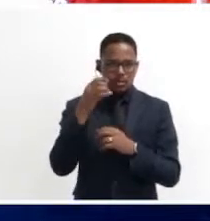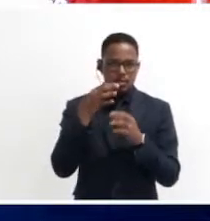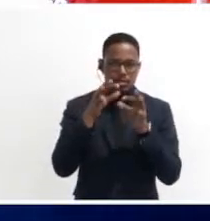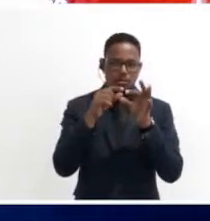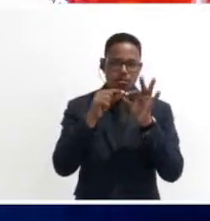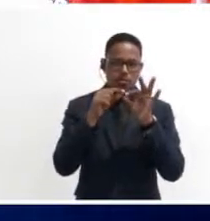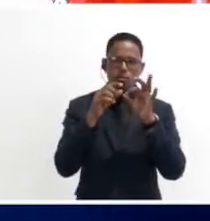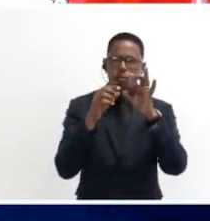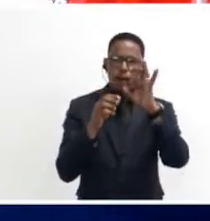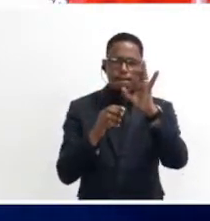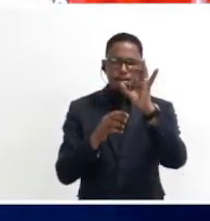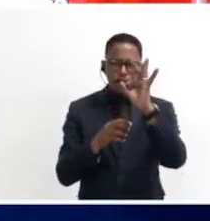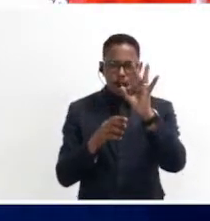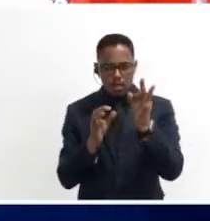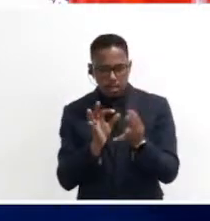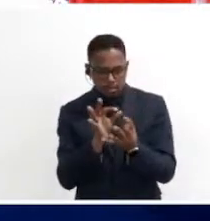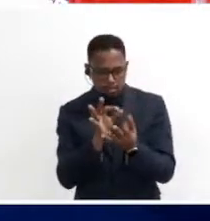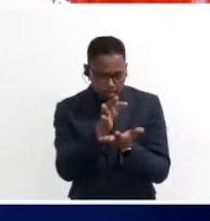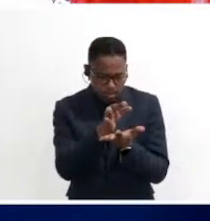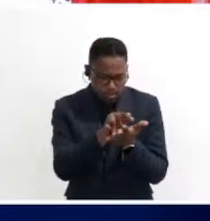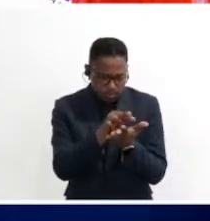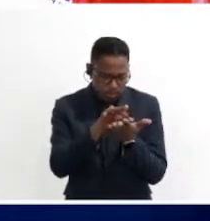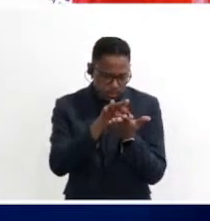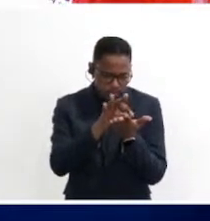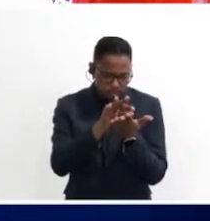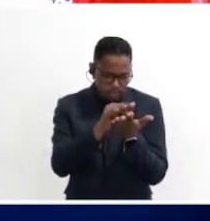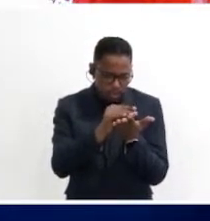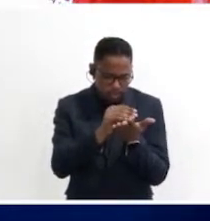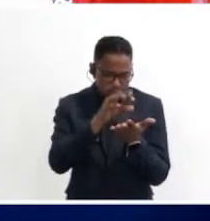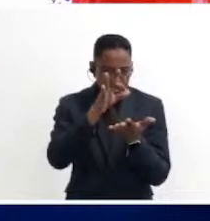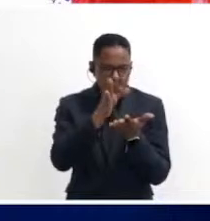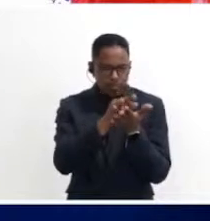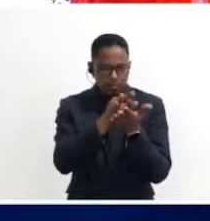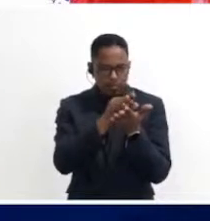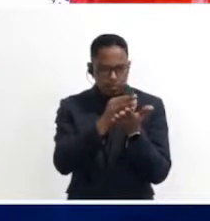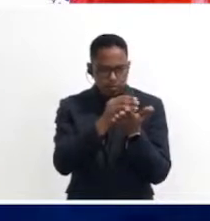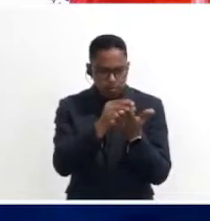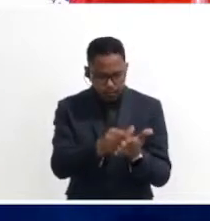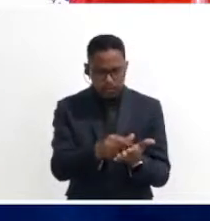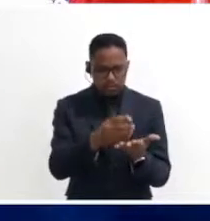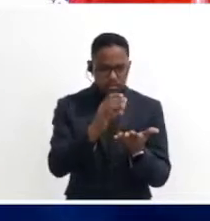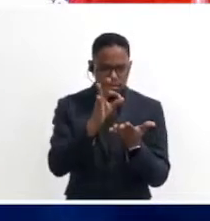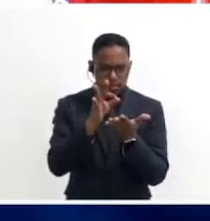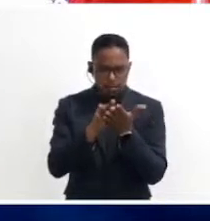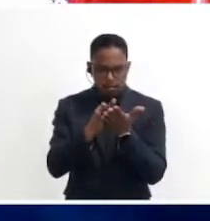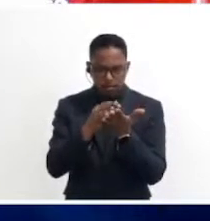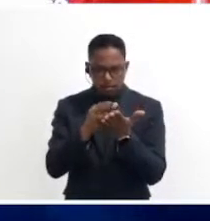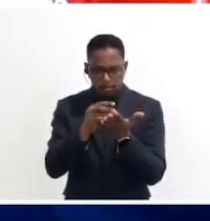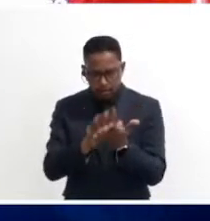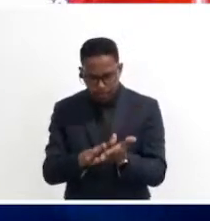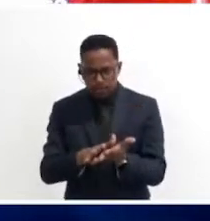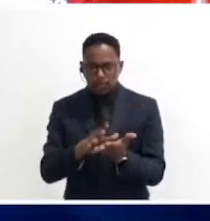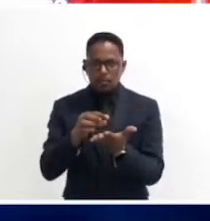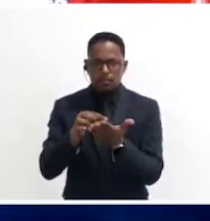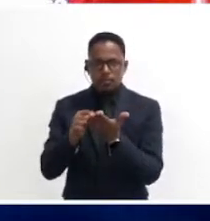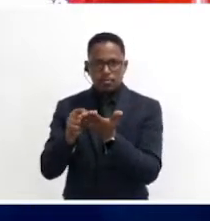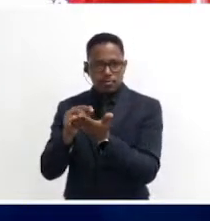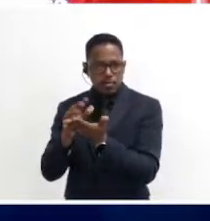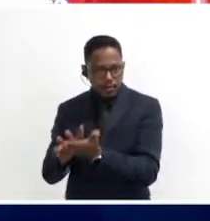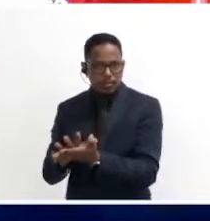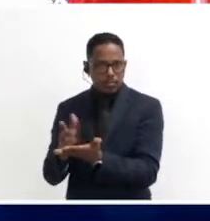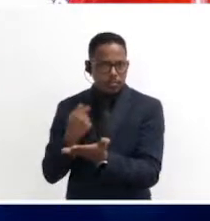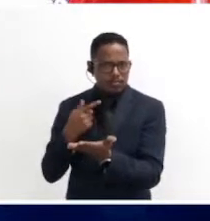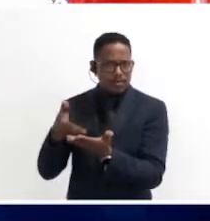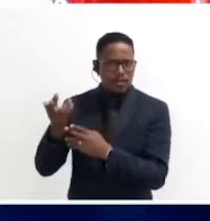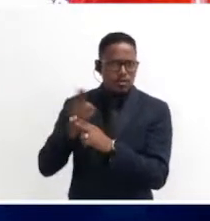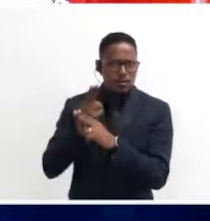And you can see at the lower right there is a package of that era, and rather